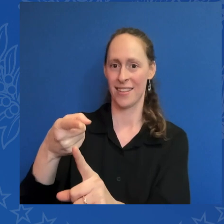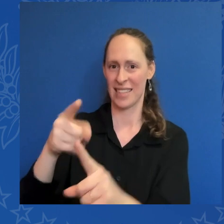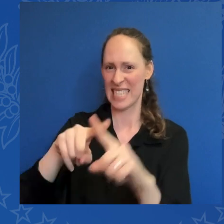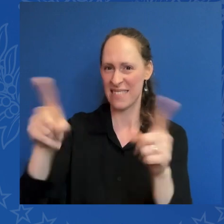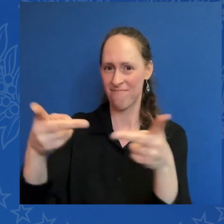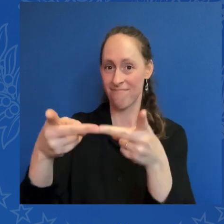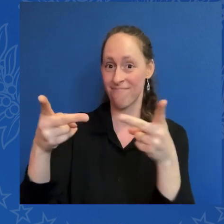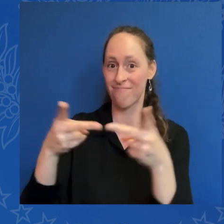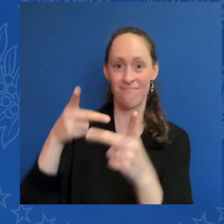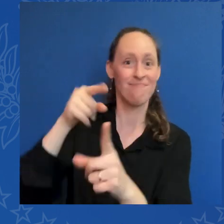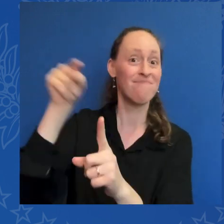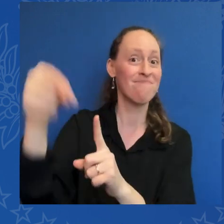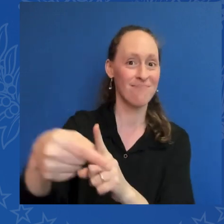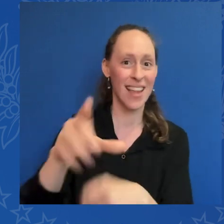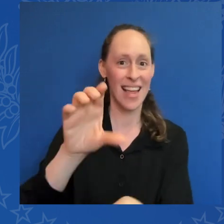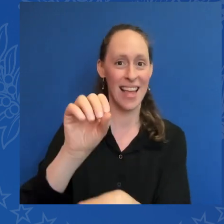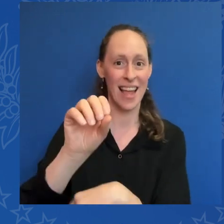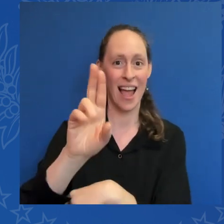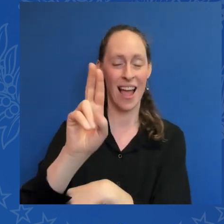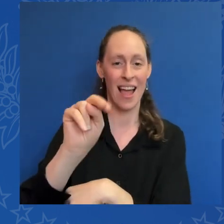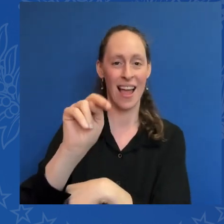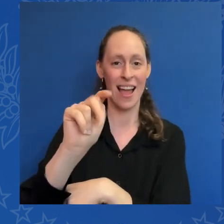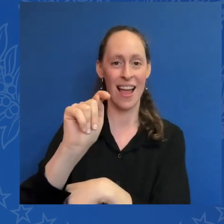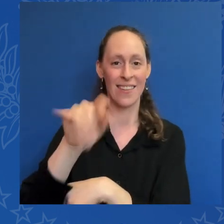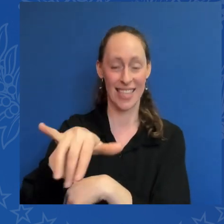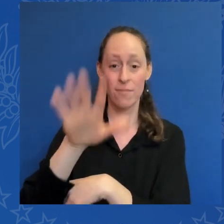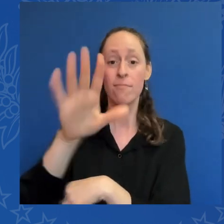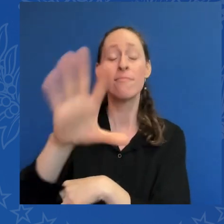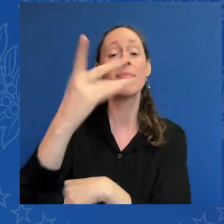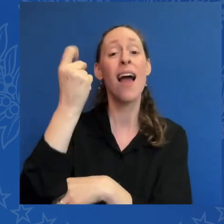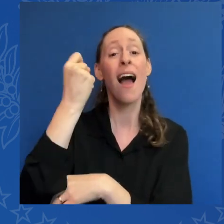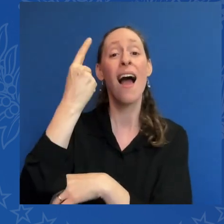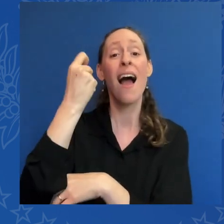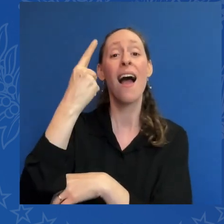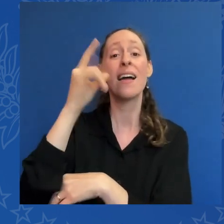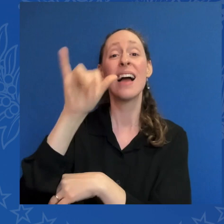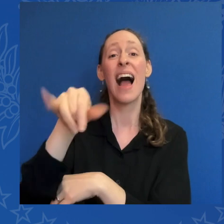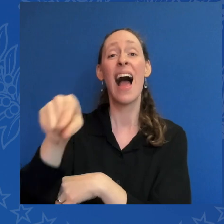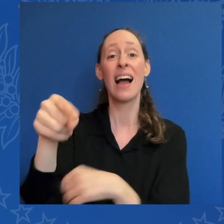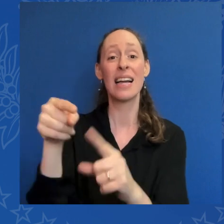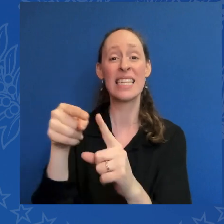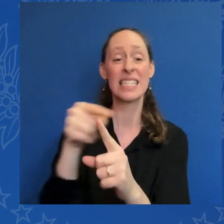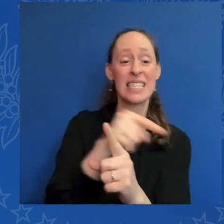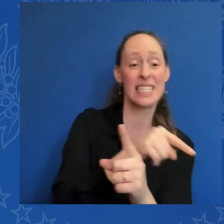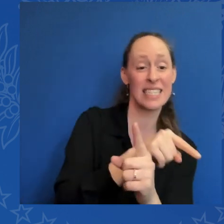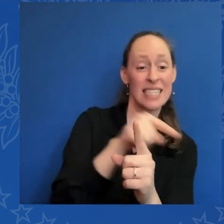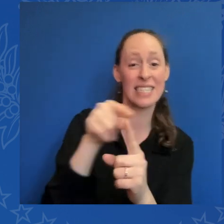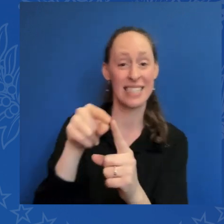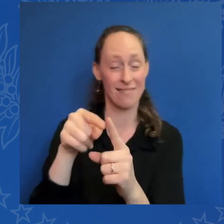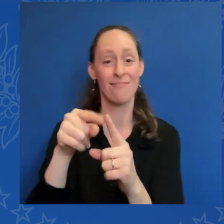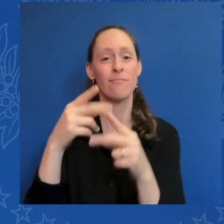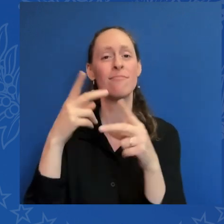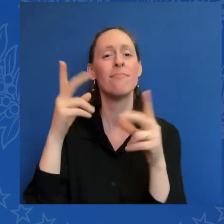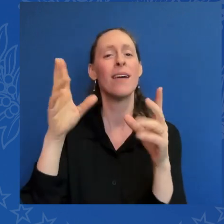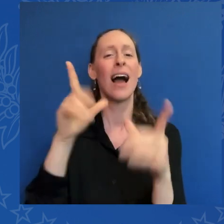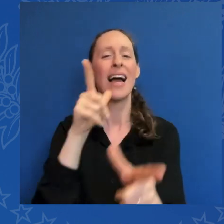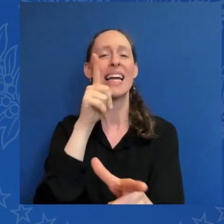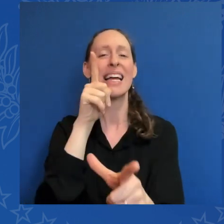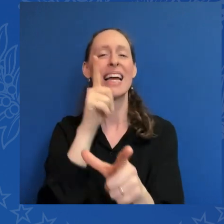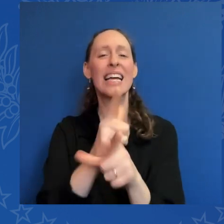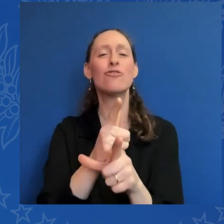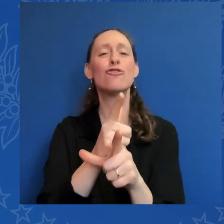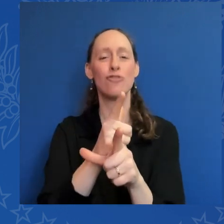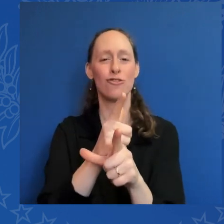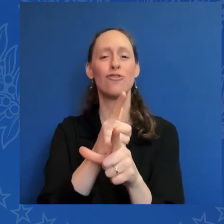city to Mayo. And but my grandpa Finnegan would also say, every time we walked,